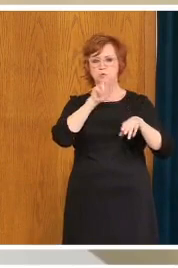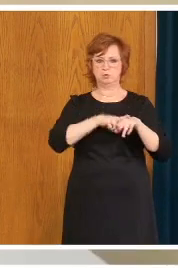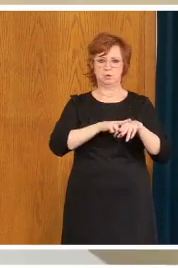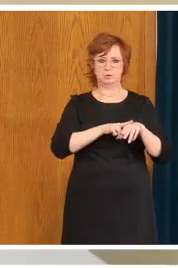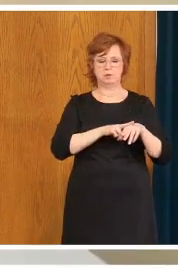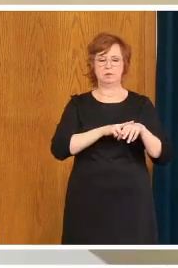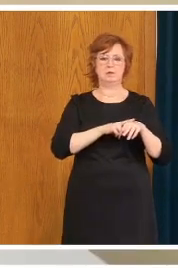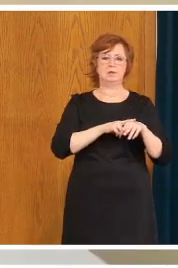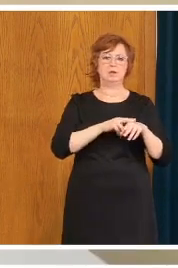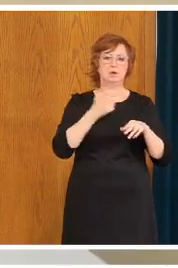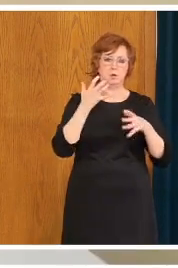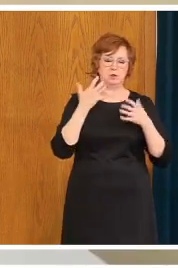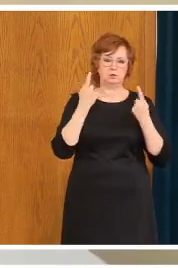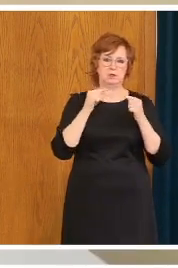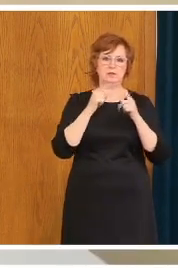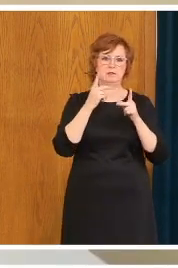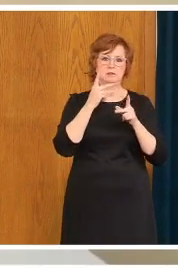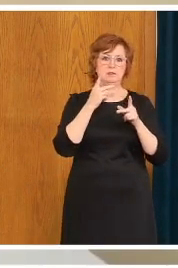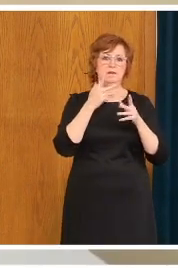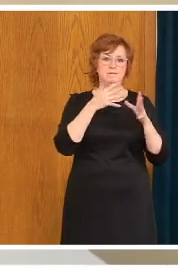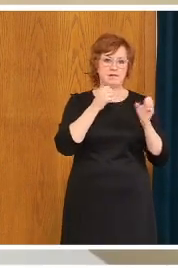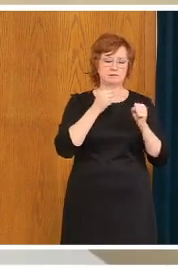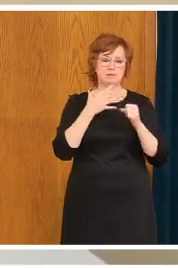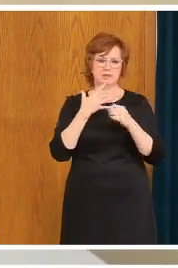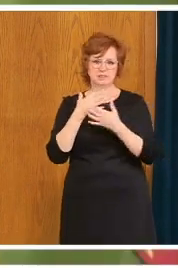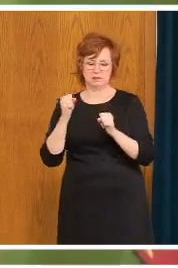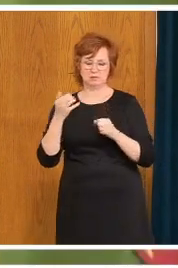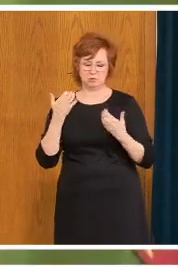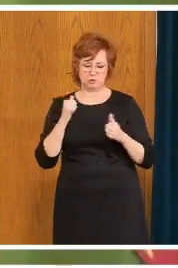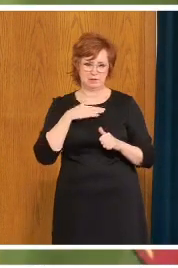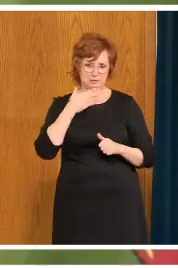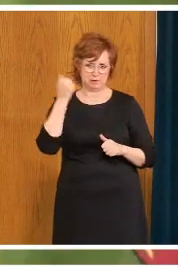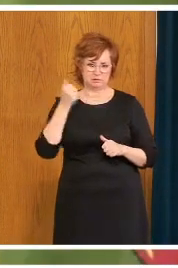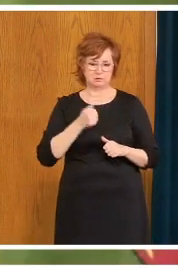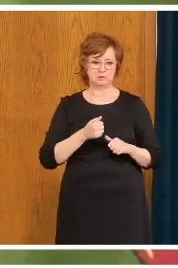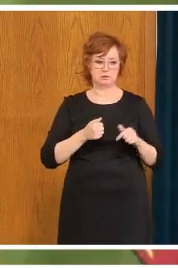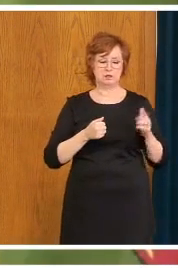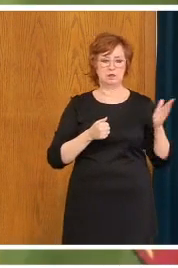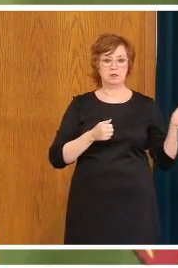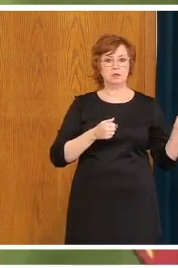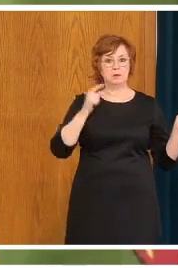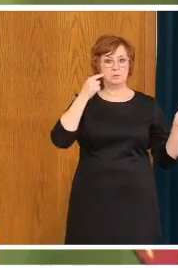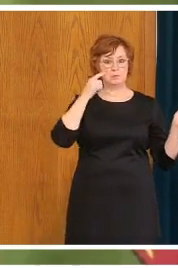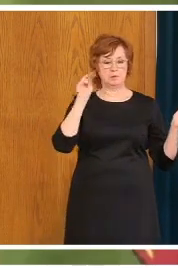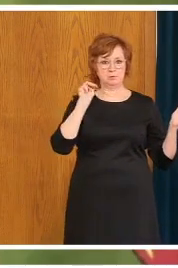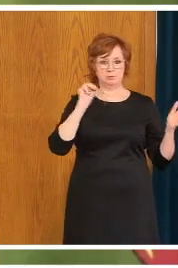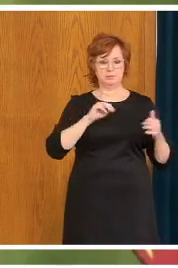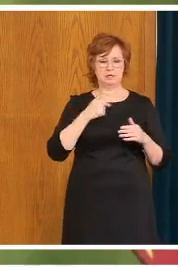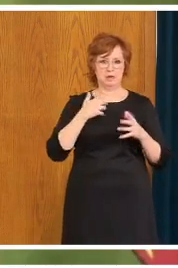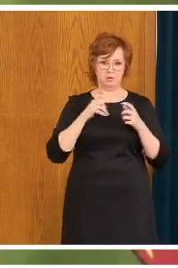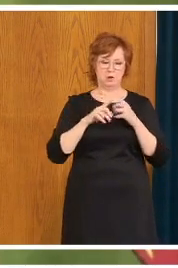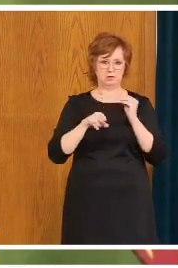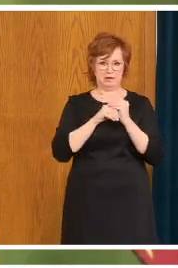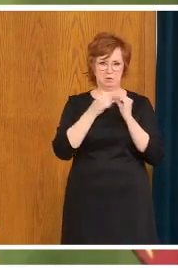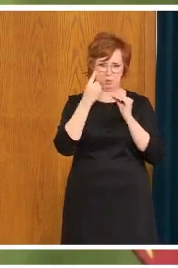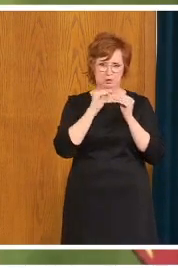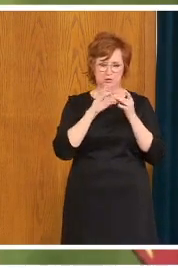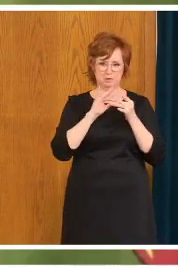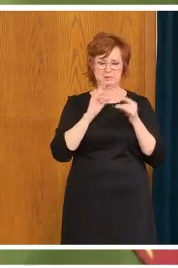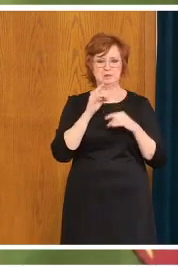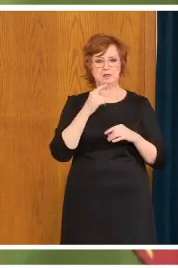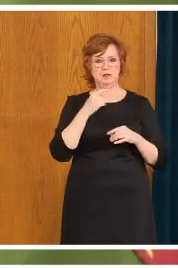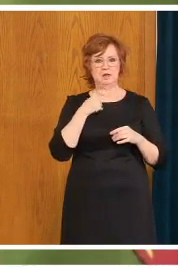can. And I just maybe have one additional comment on that. As I'm looking forward to it, and everybody's looking forward